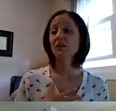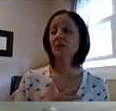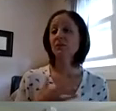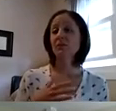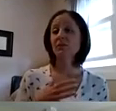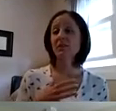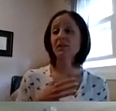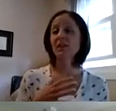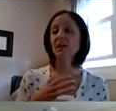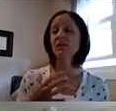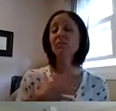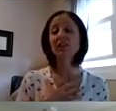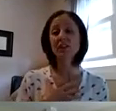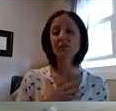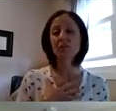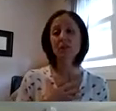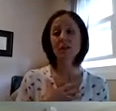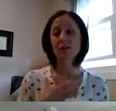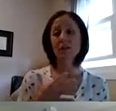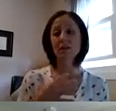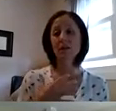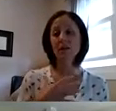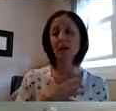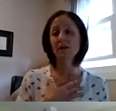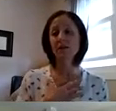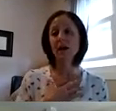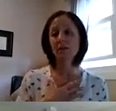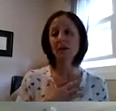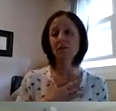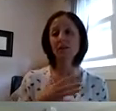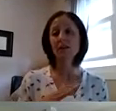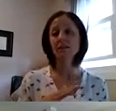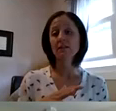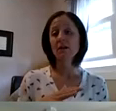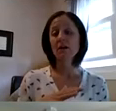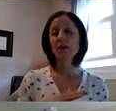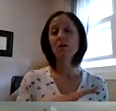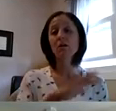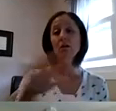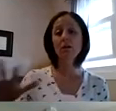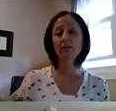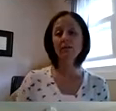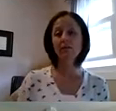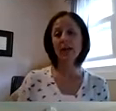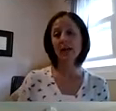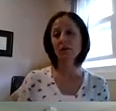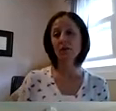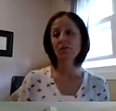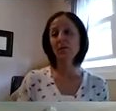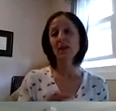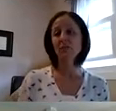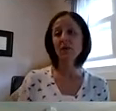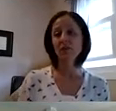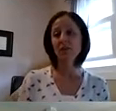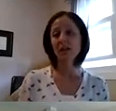So the budget within the CARES application is a whole different animal